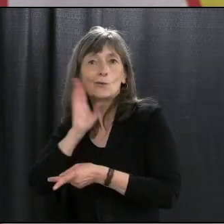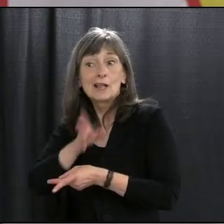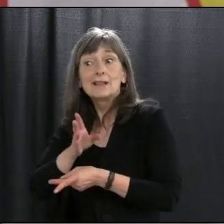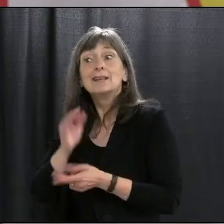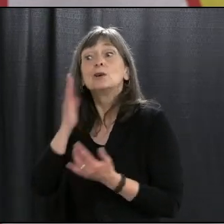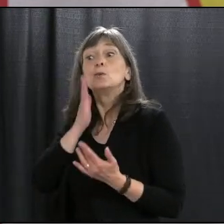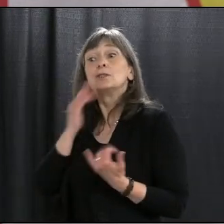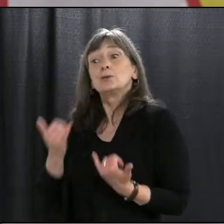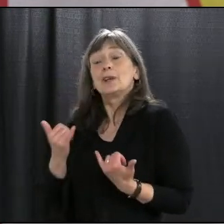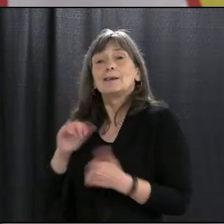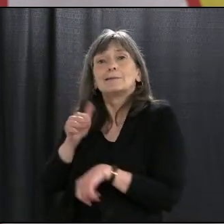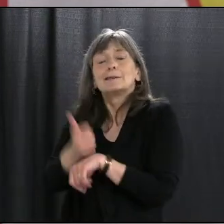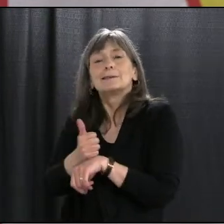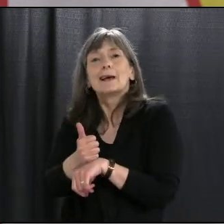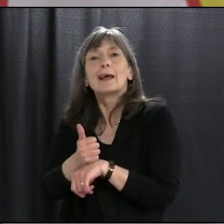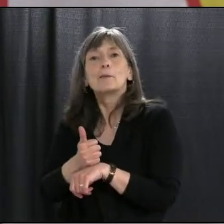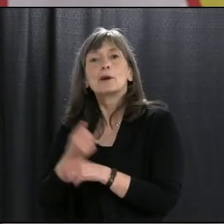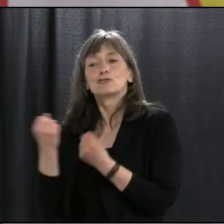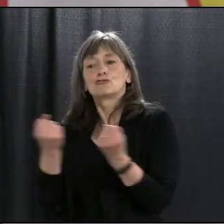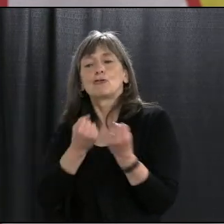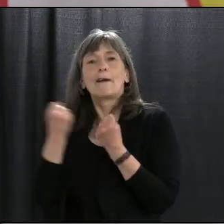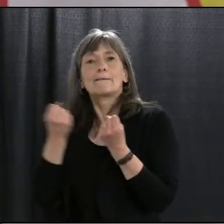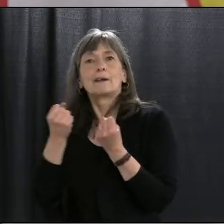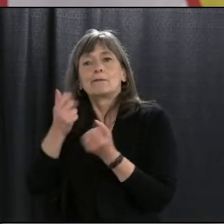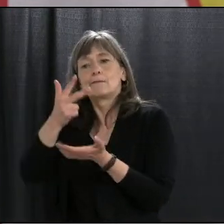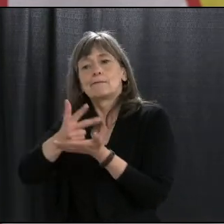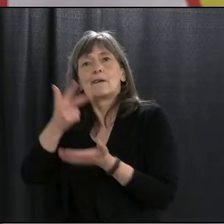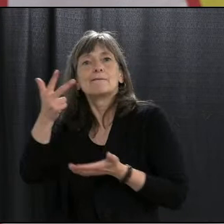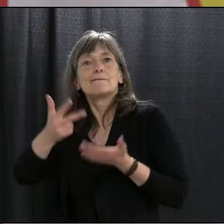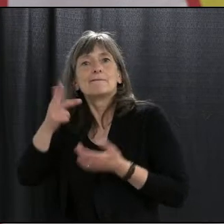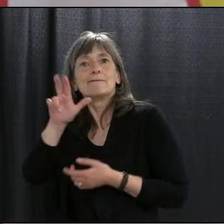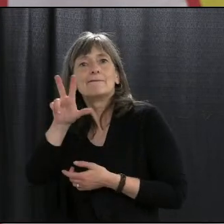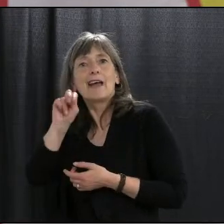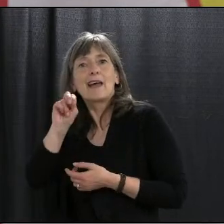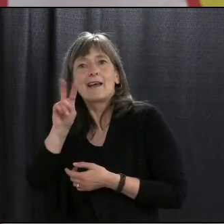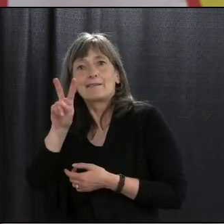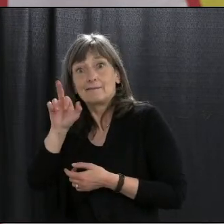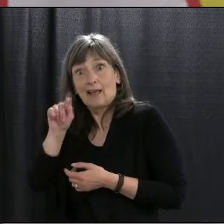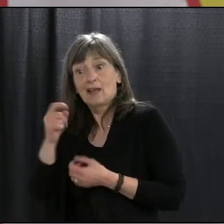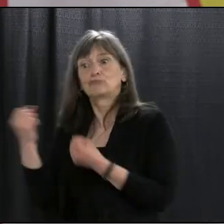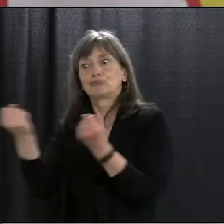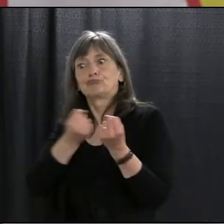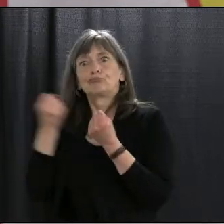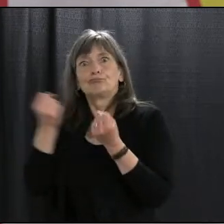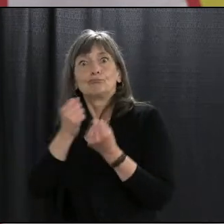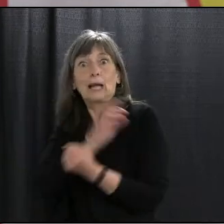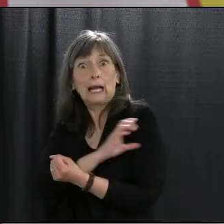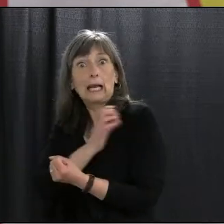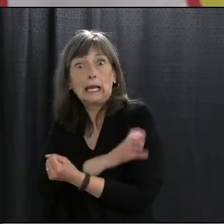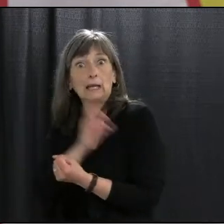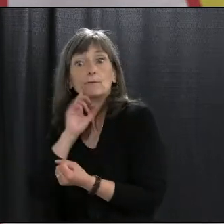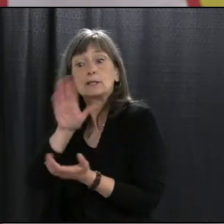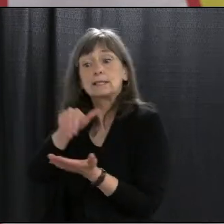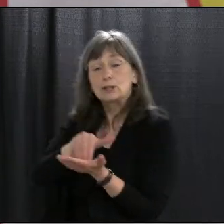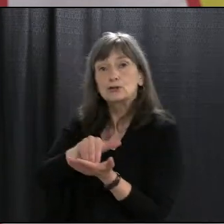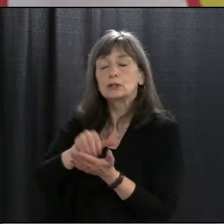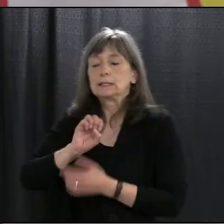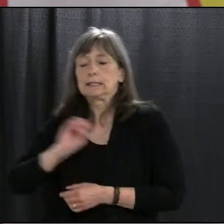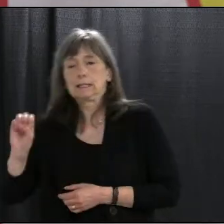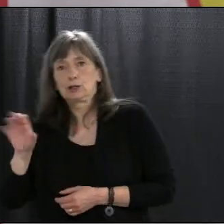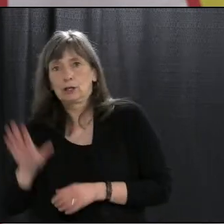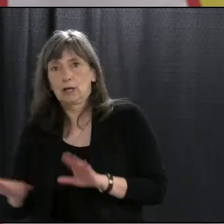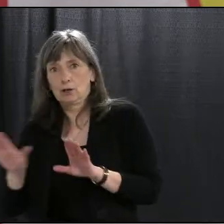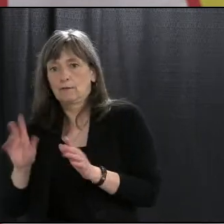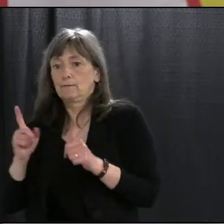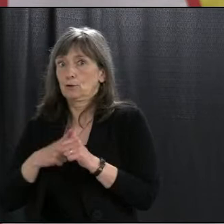establishing mobile clinics in the central and eastern zones of the province. These mobile clinics are teams